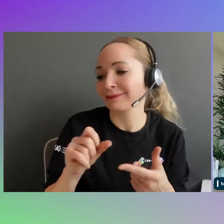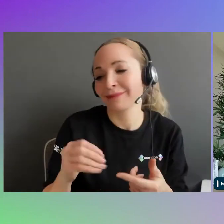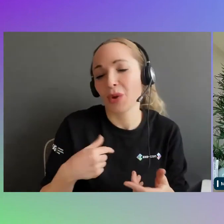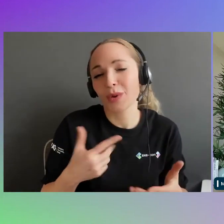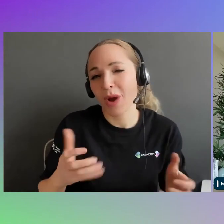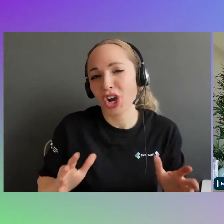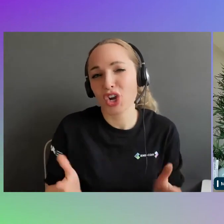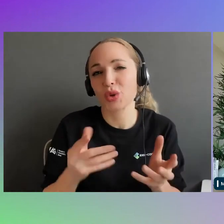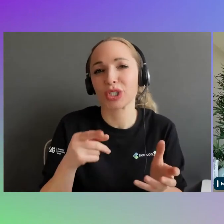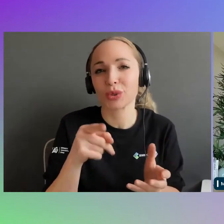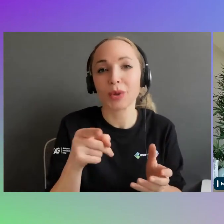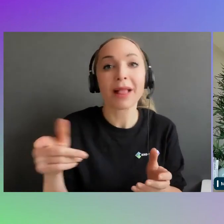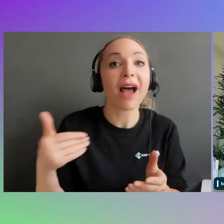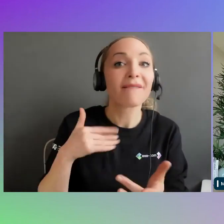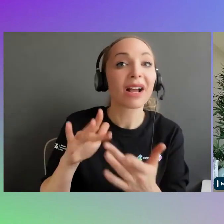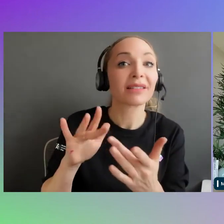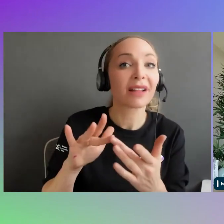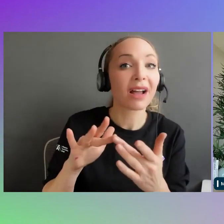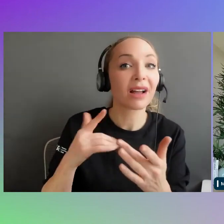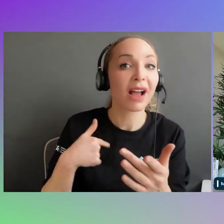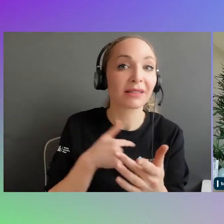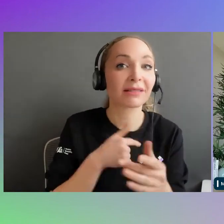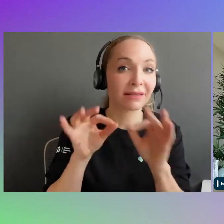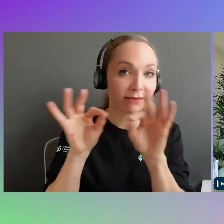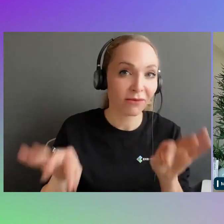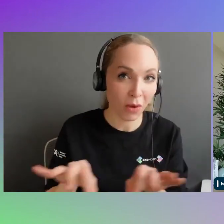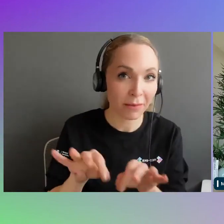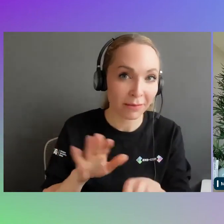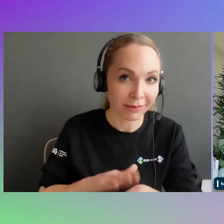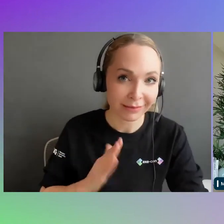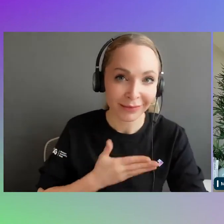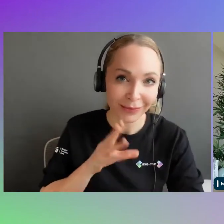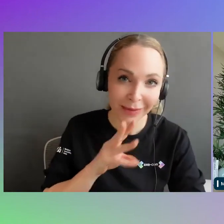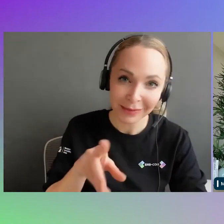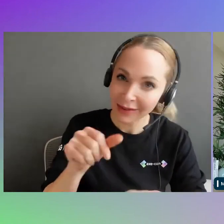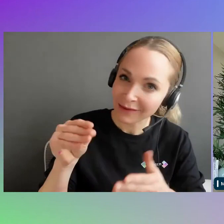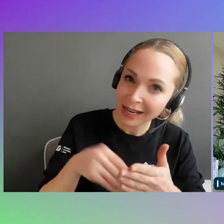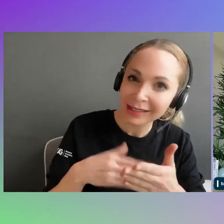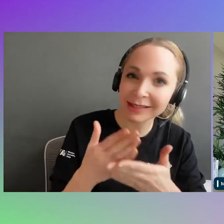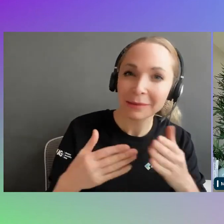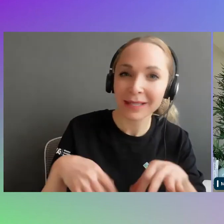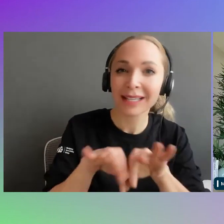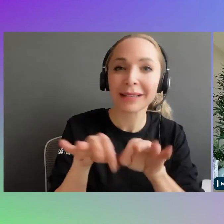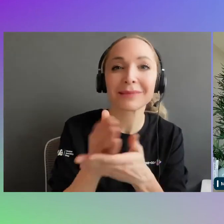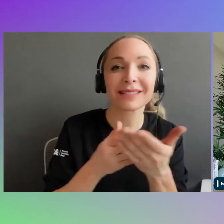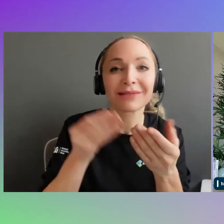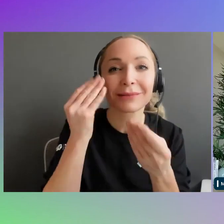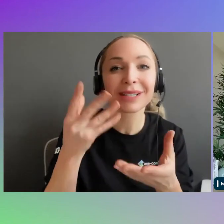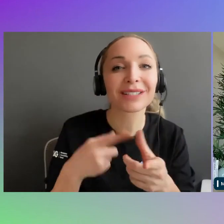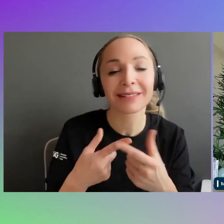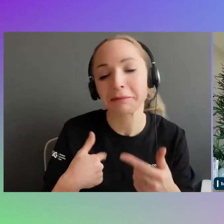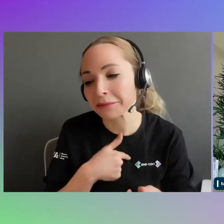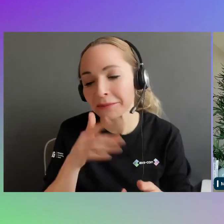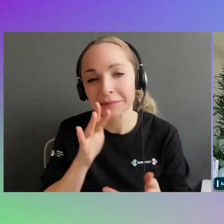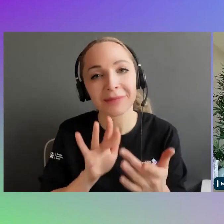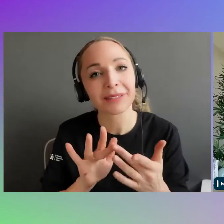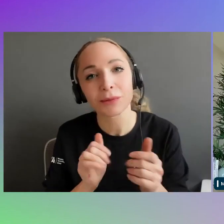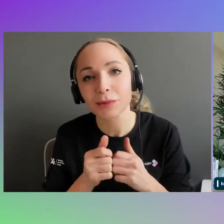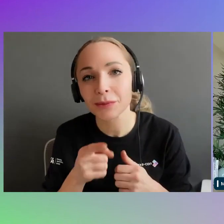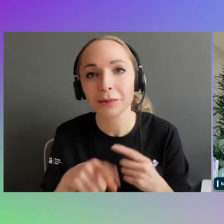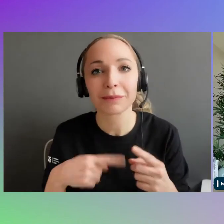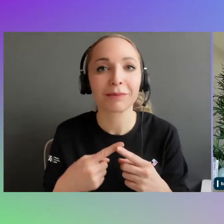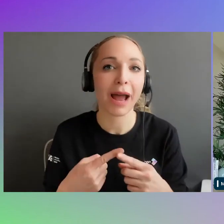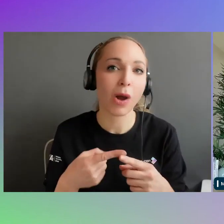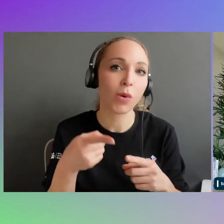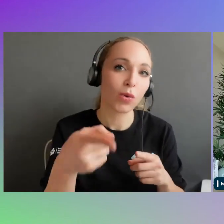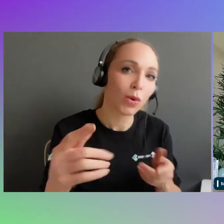encourage you. There's a contact us form on our website where you can go out there, fill out a few key pieces of information, and we can be in touch about getting you hooked